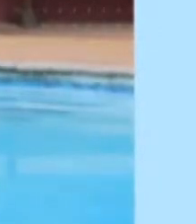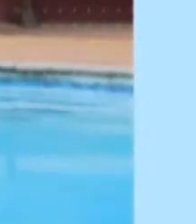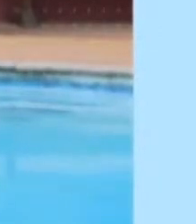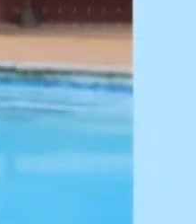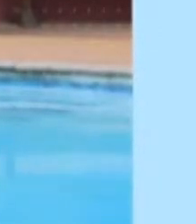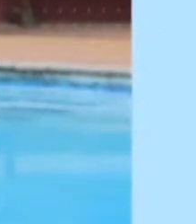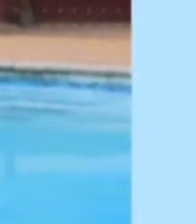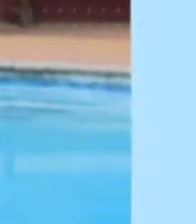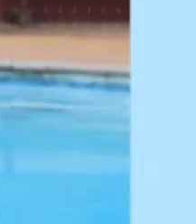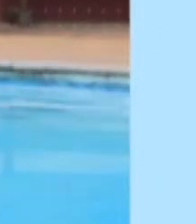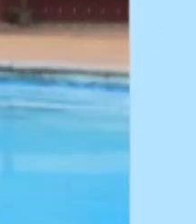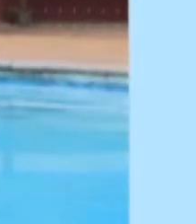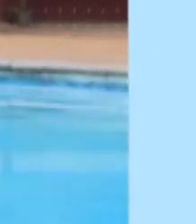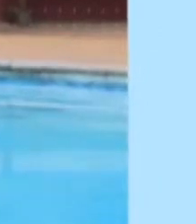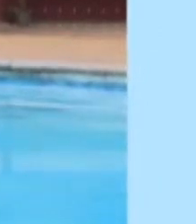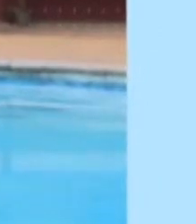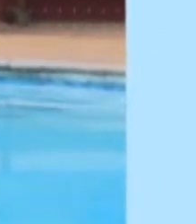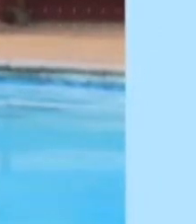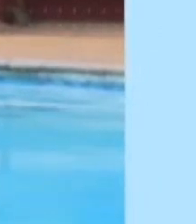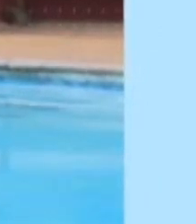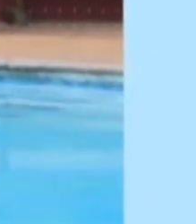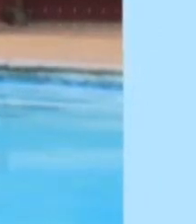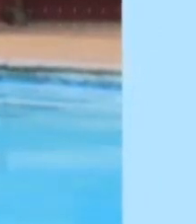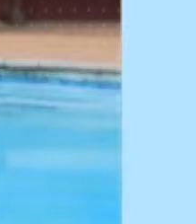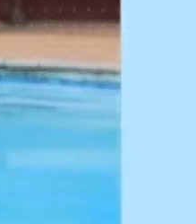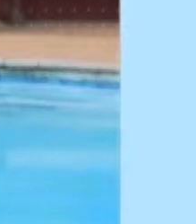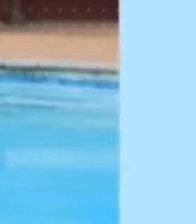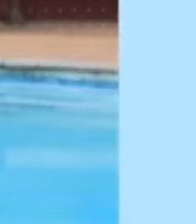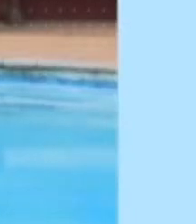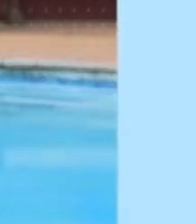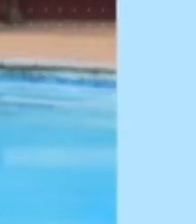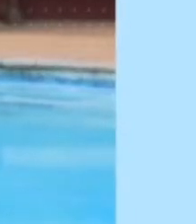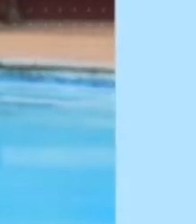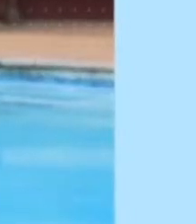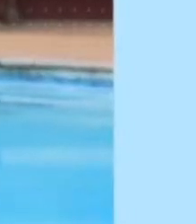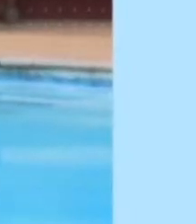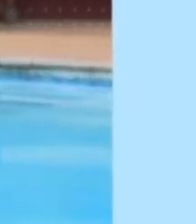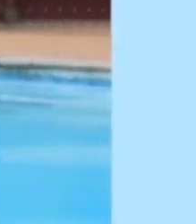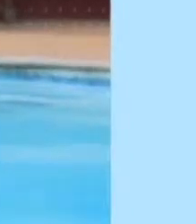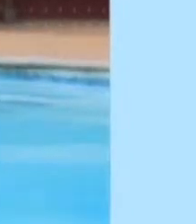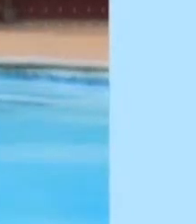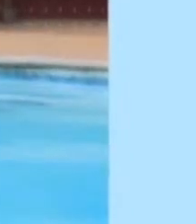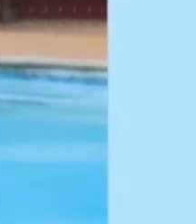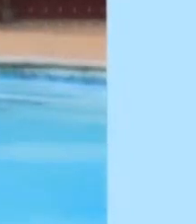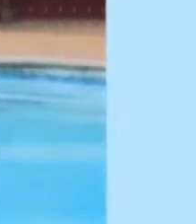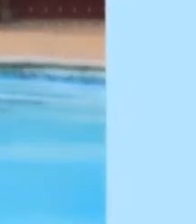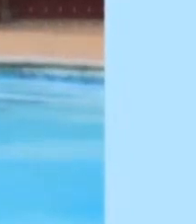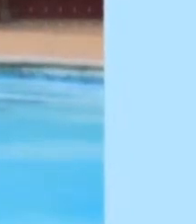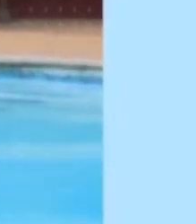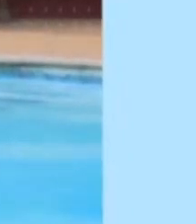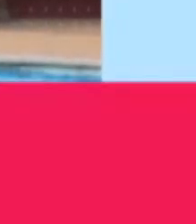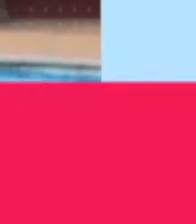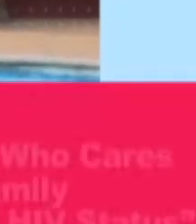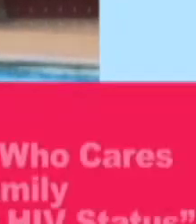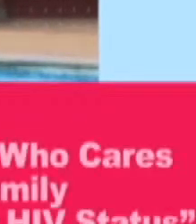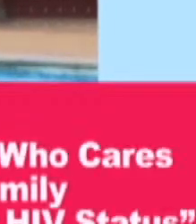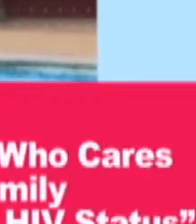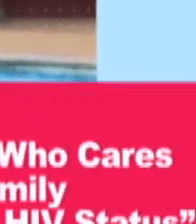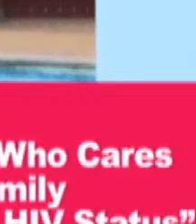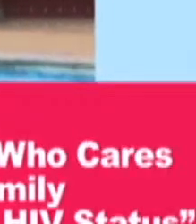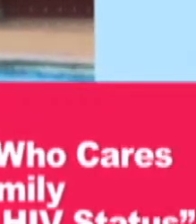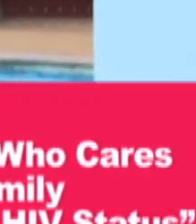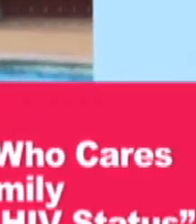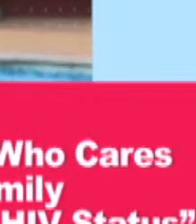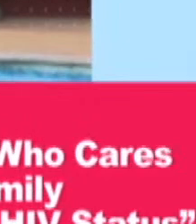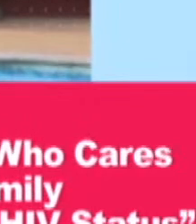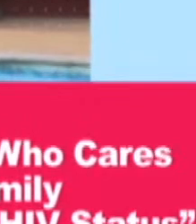ukuthi ukuthatha indvodza into ukuthatha babe futhi asade isimo sakhe sengadi kumcoka ukuthi usade isimo sengadi